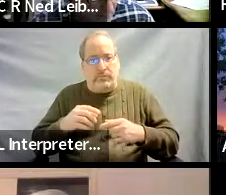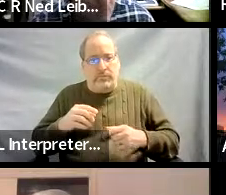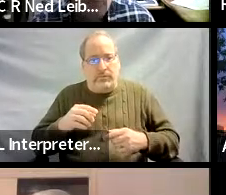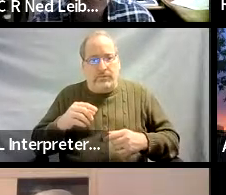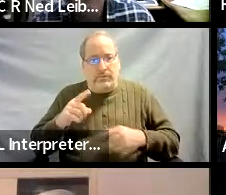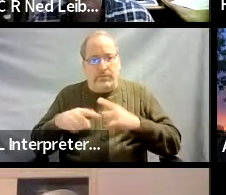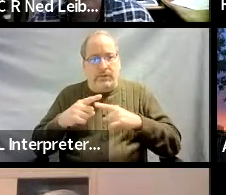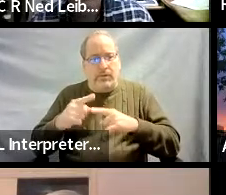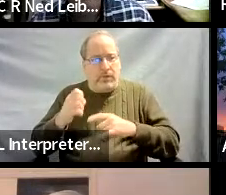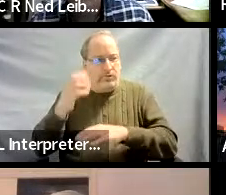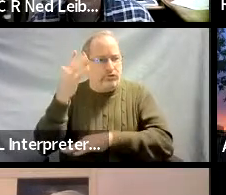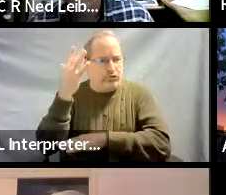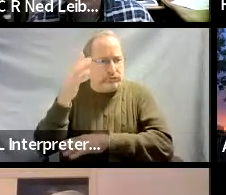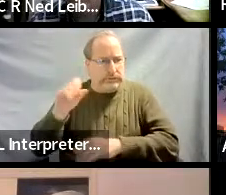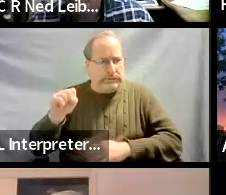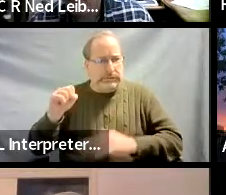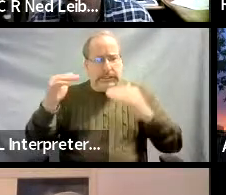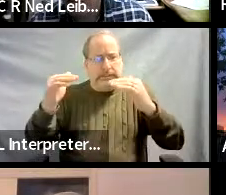tree subcommittee.